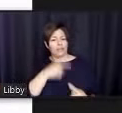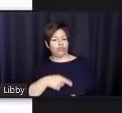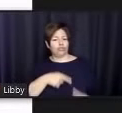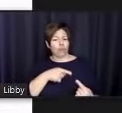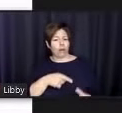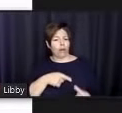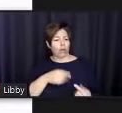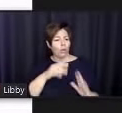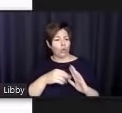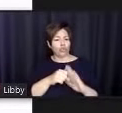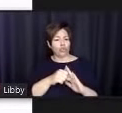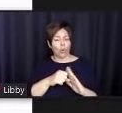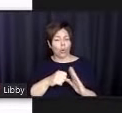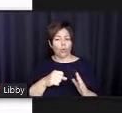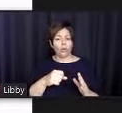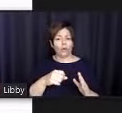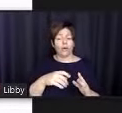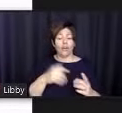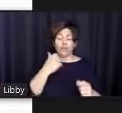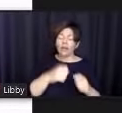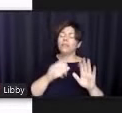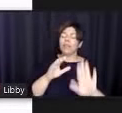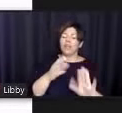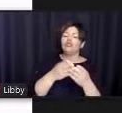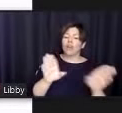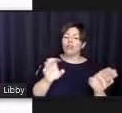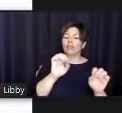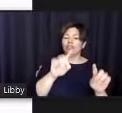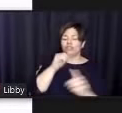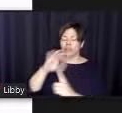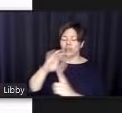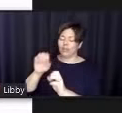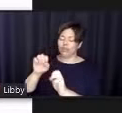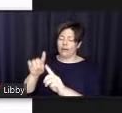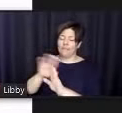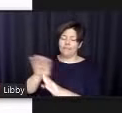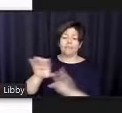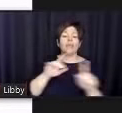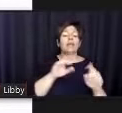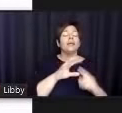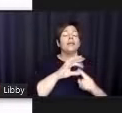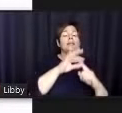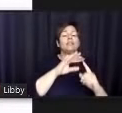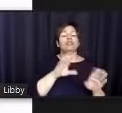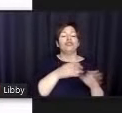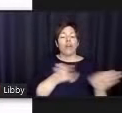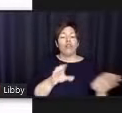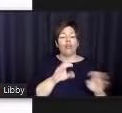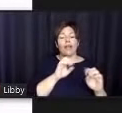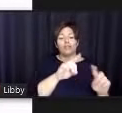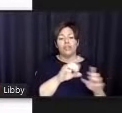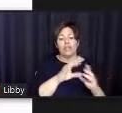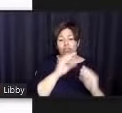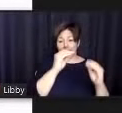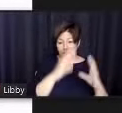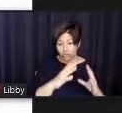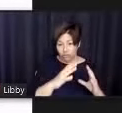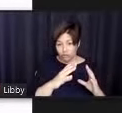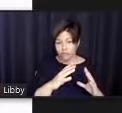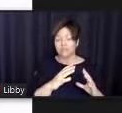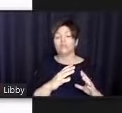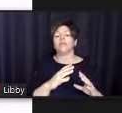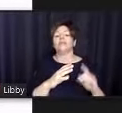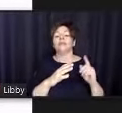you got to remember that it's general education teachers who are the front line of defense who identify these kids for special education for us prior to the